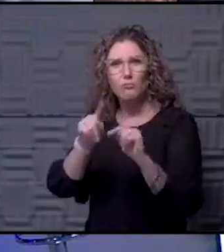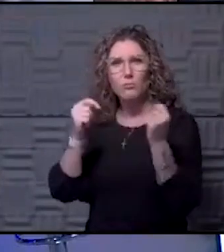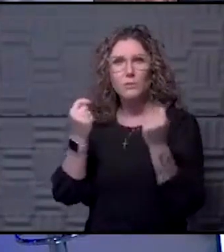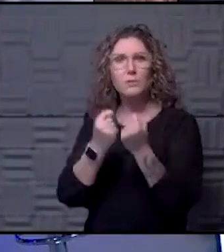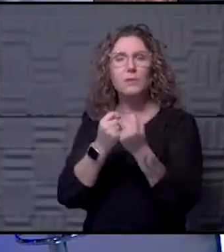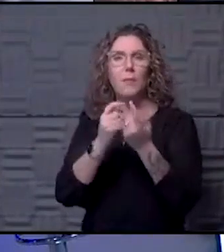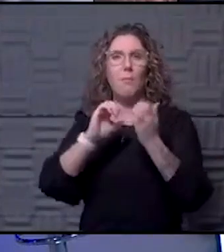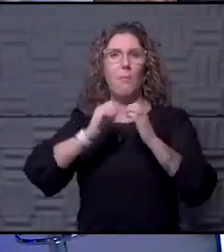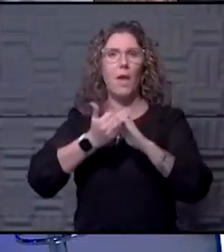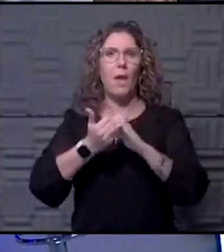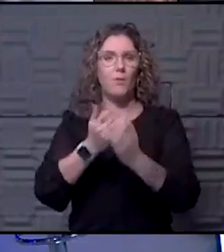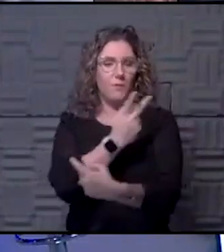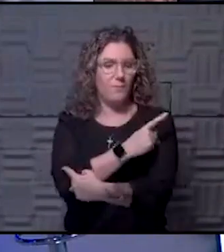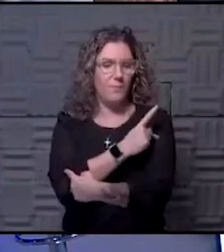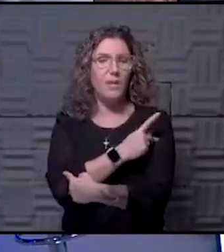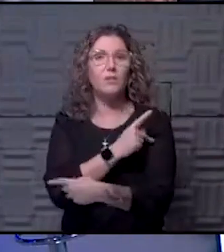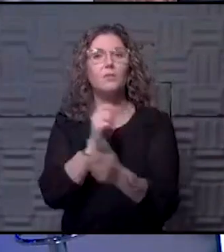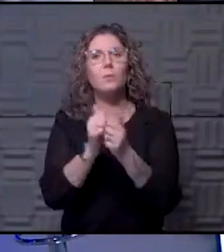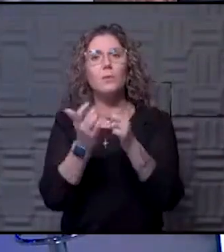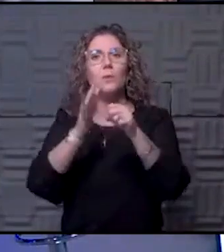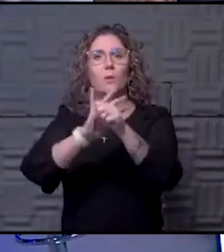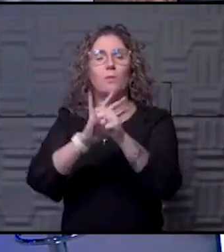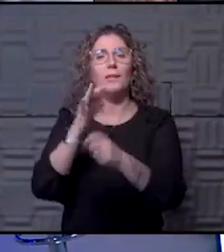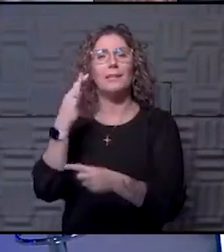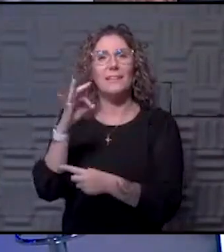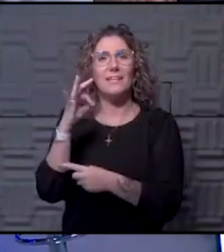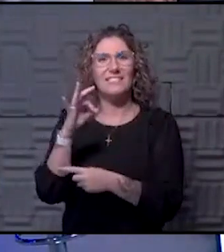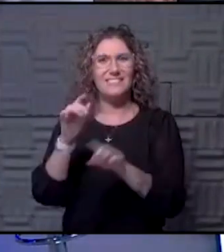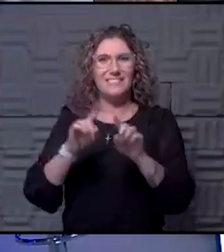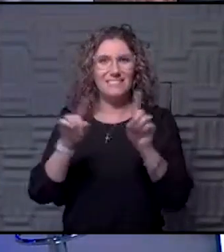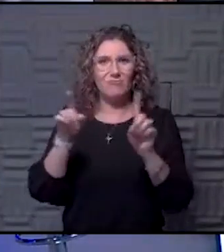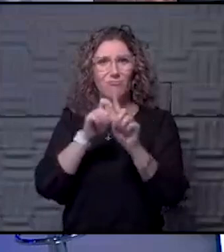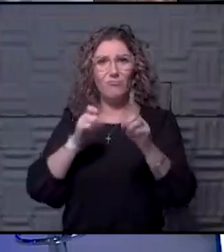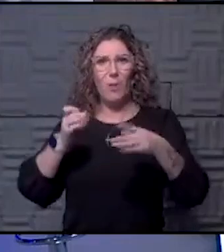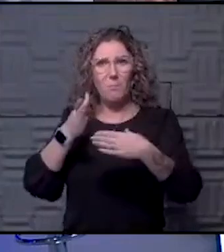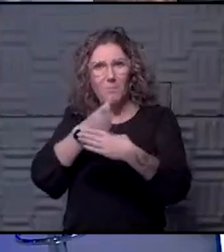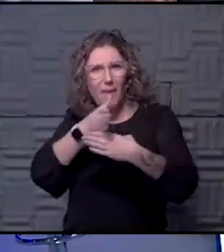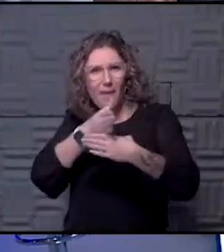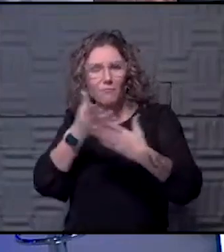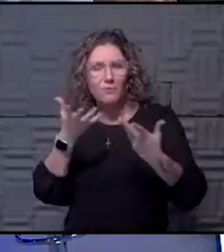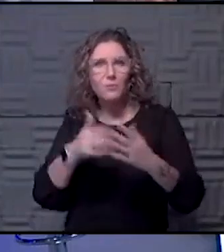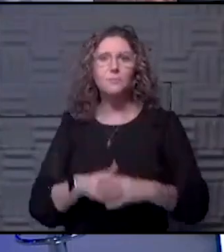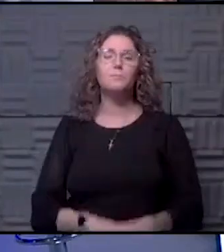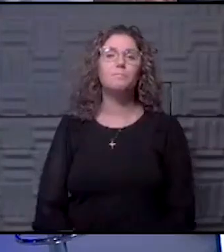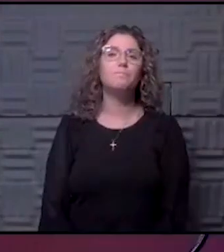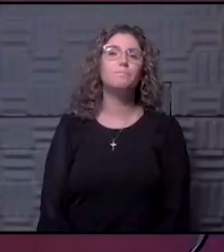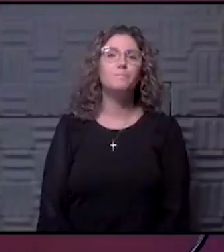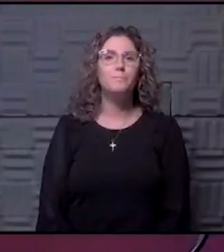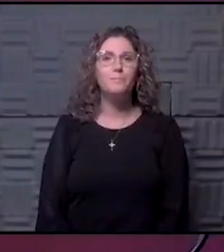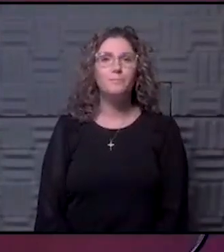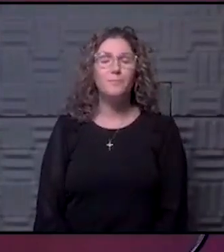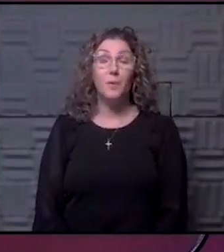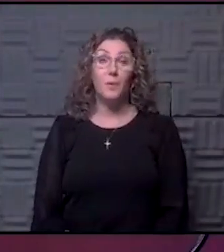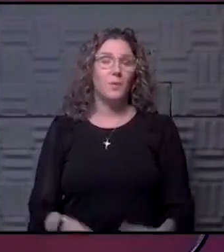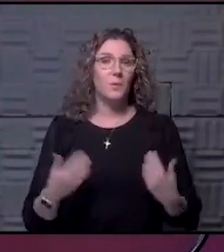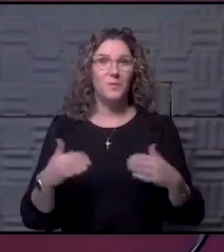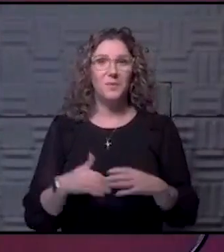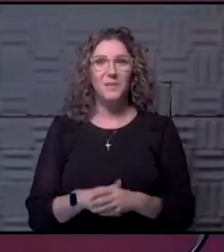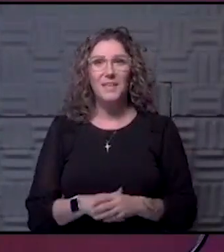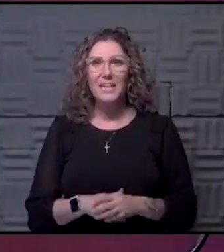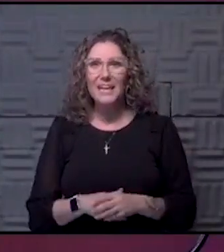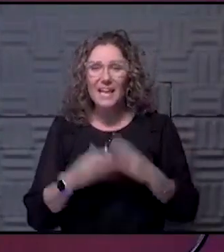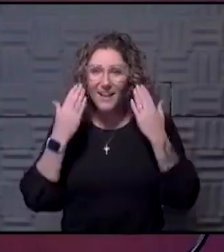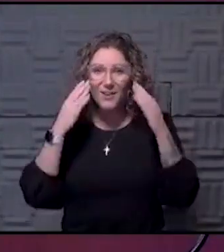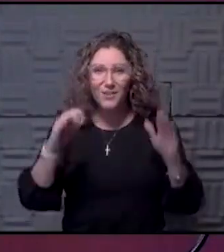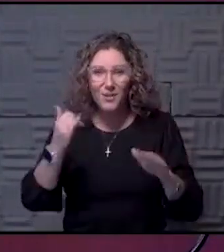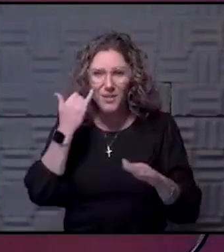how have patients with COVID-19 been different from the average? Yeah, I don't